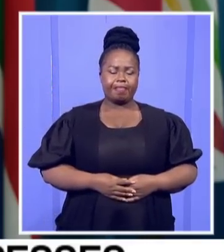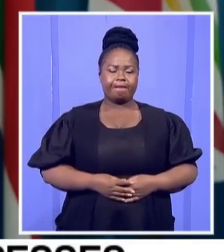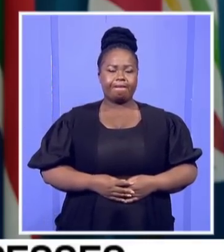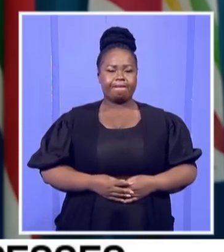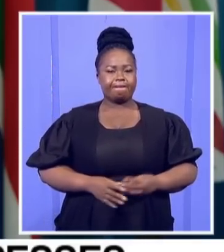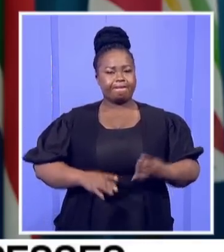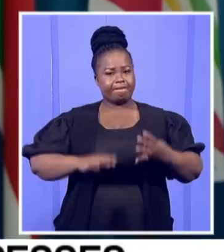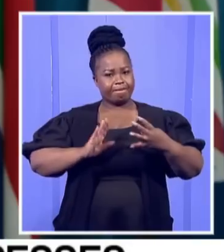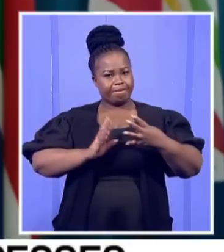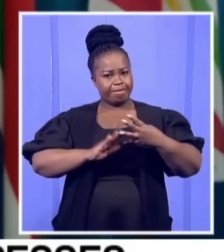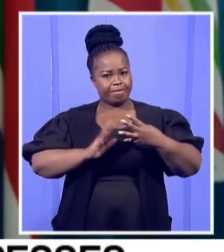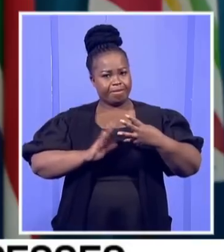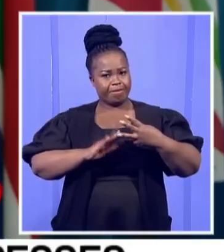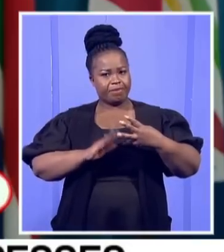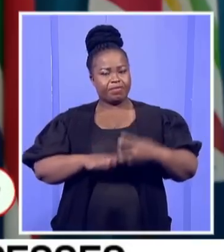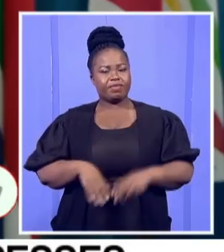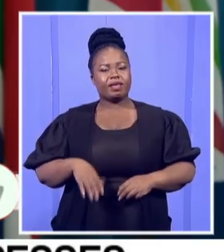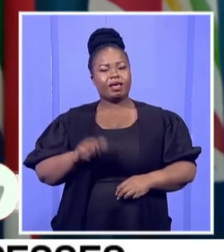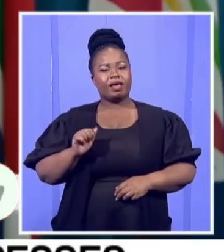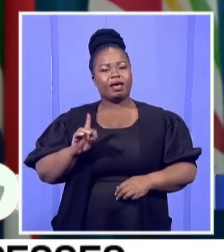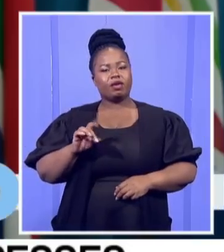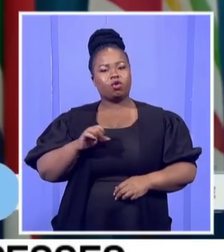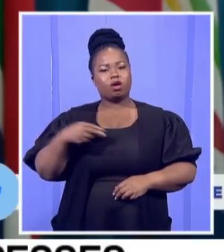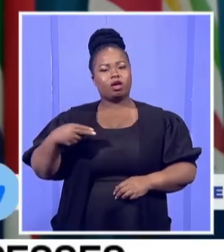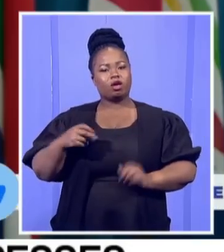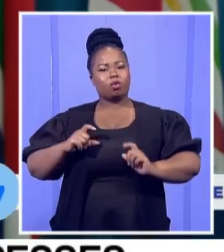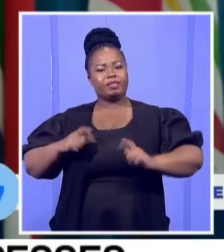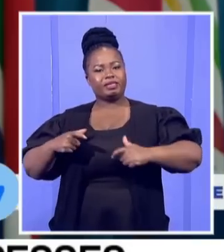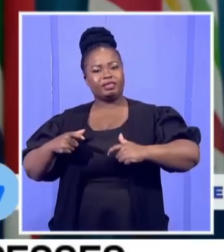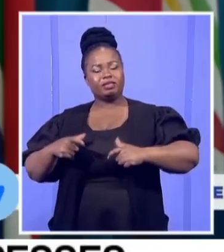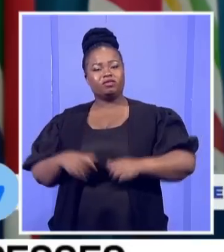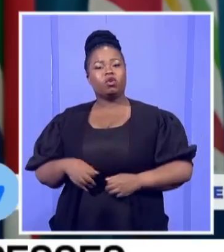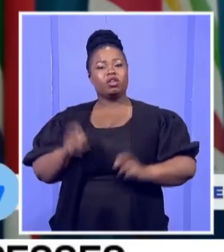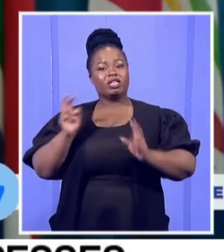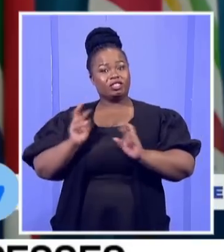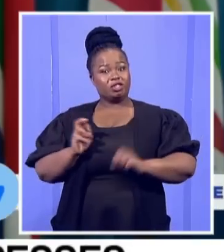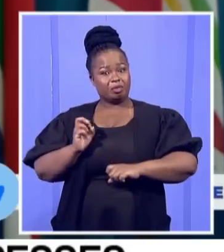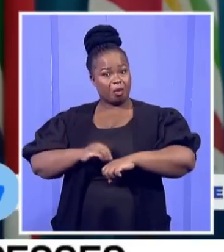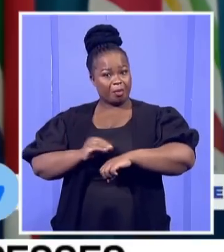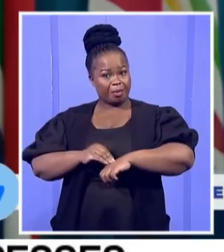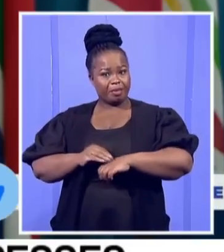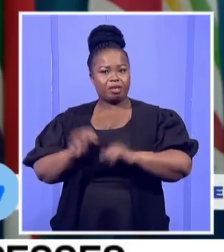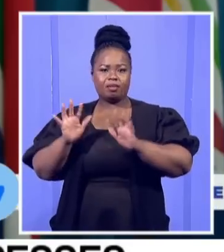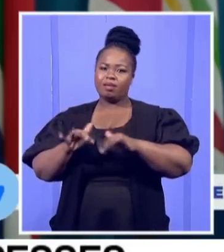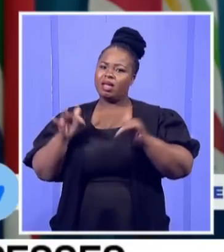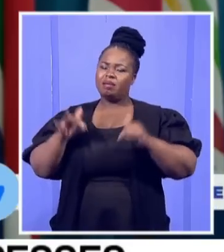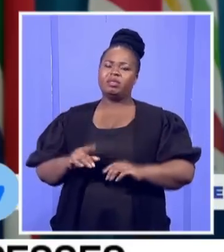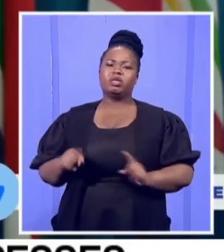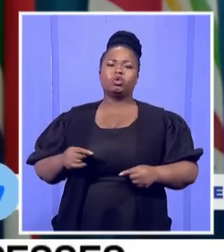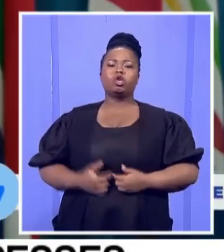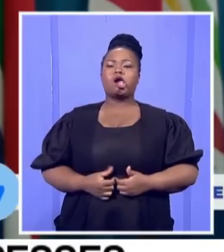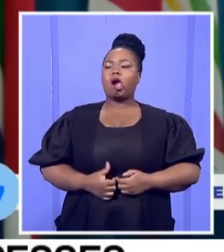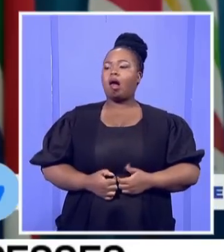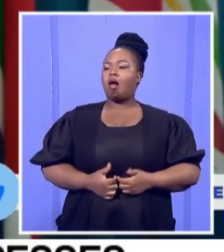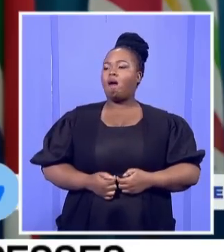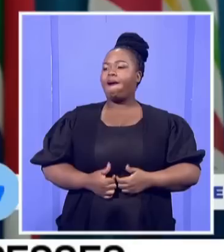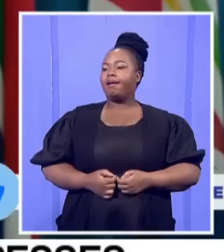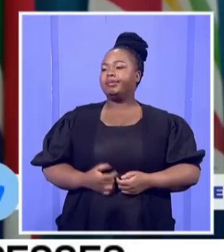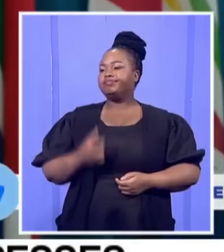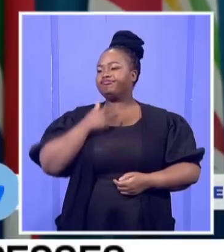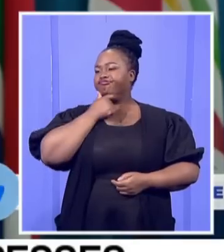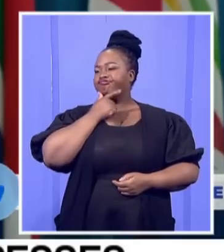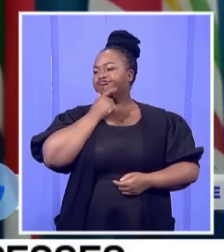the establishment of an ad hoc committee into the energy crisis. Parliament cannot sit back and just be a